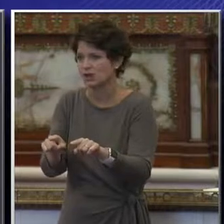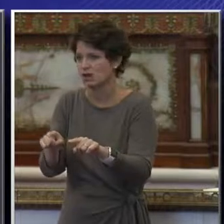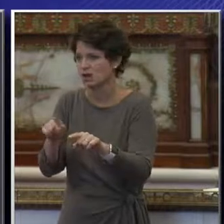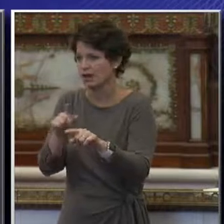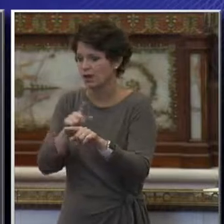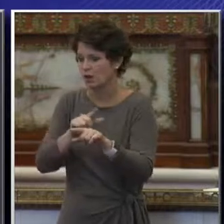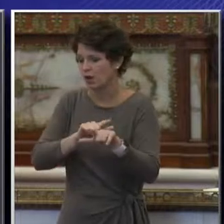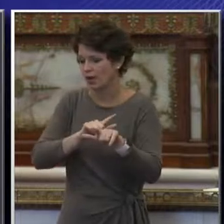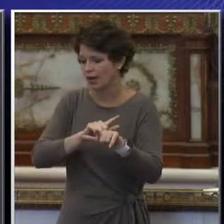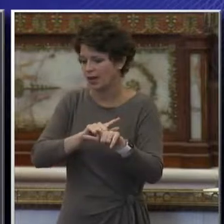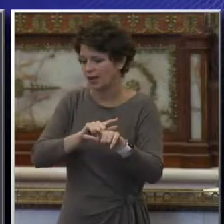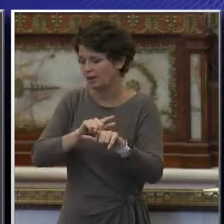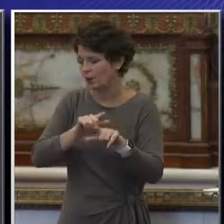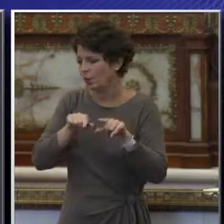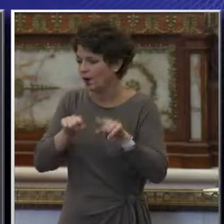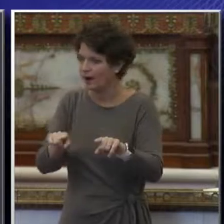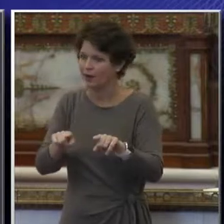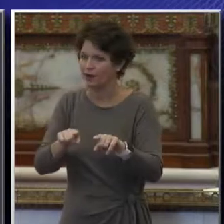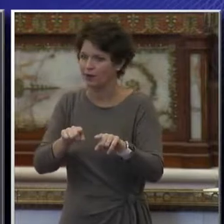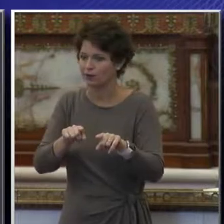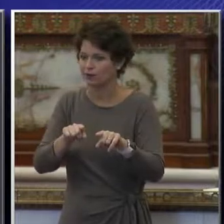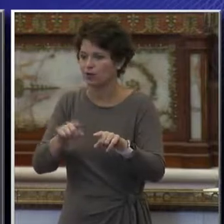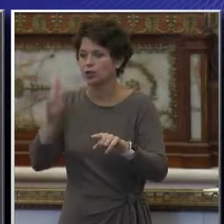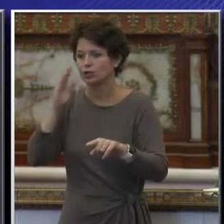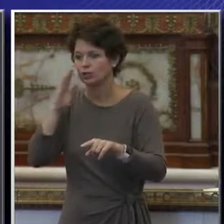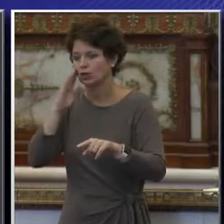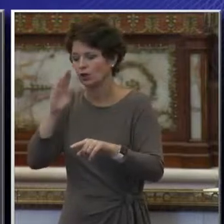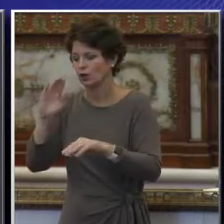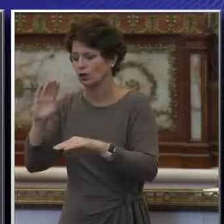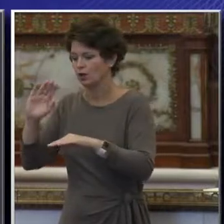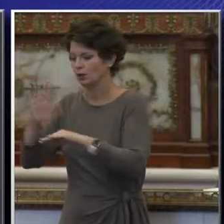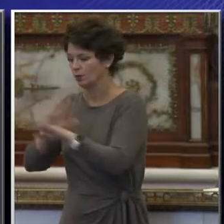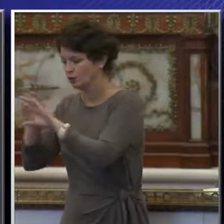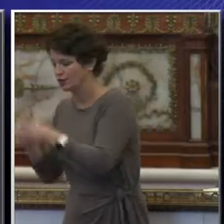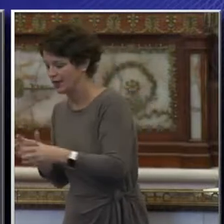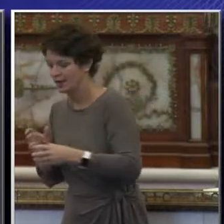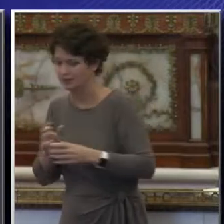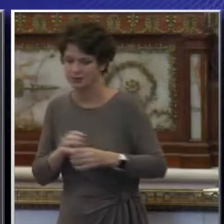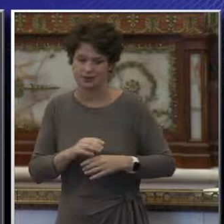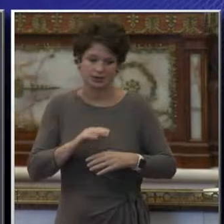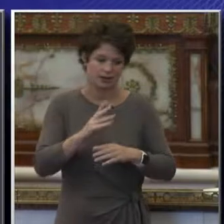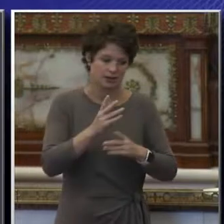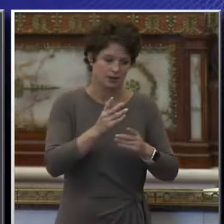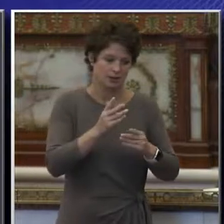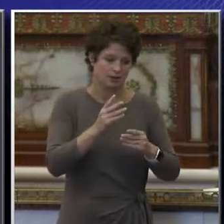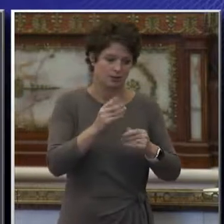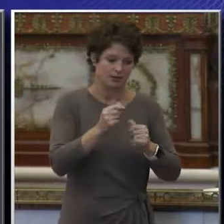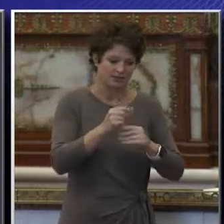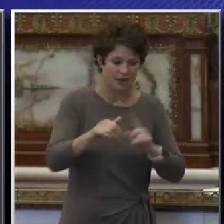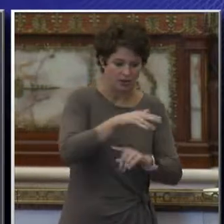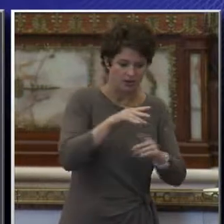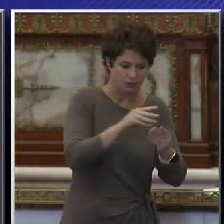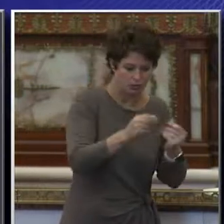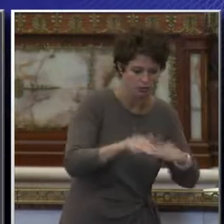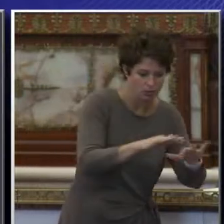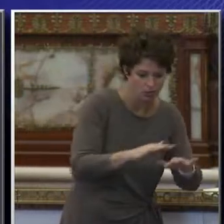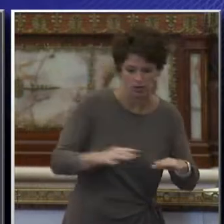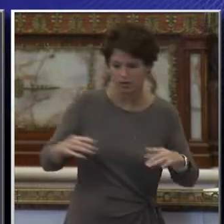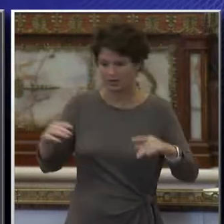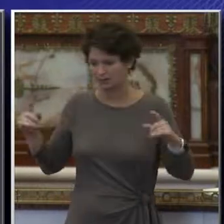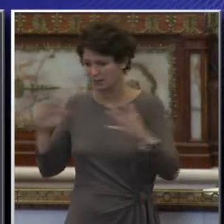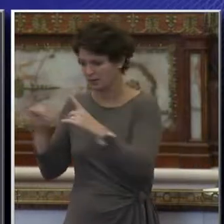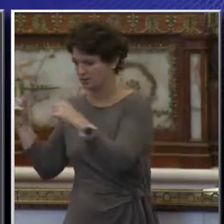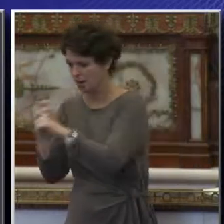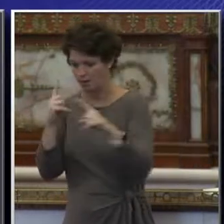concurrent, while the commercial land and the environmental land, I know gets very complicated, and I